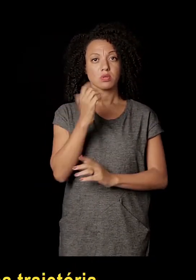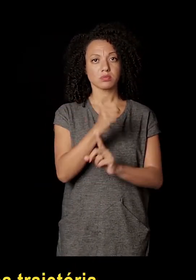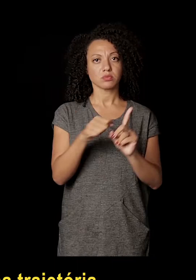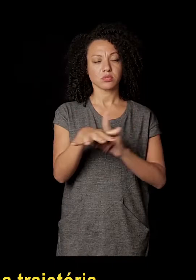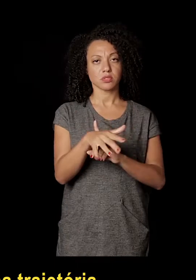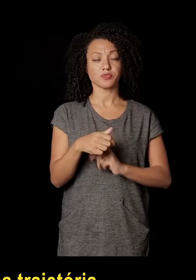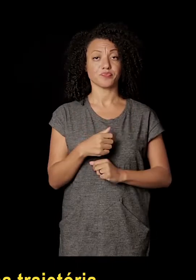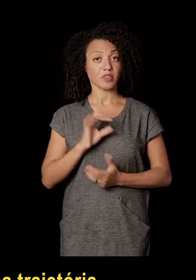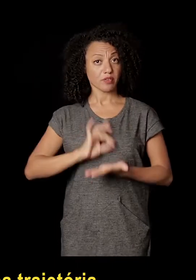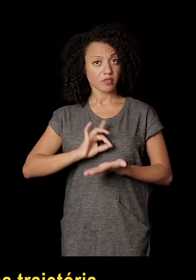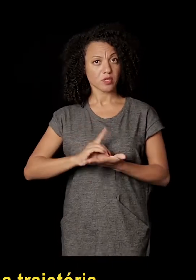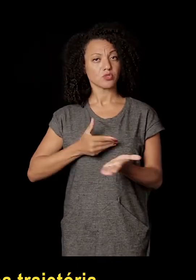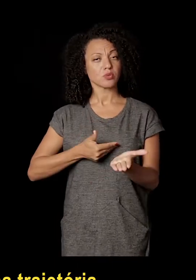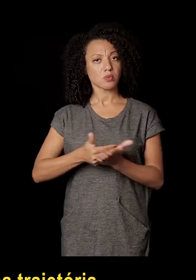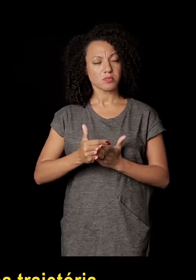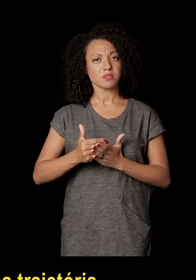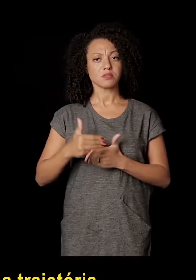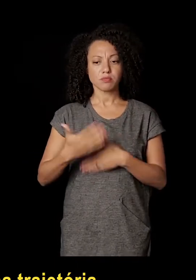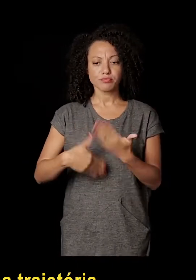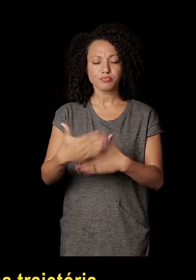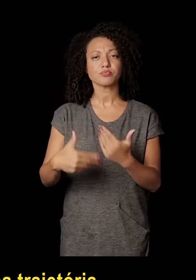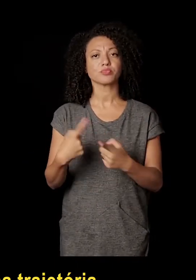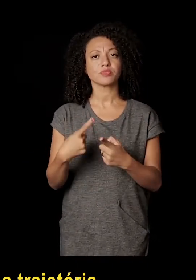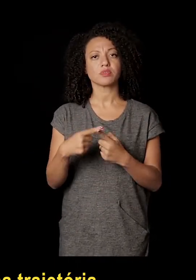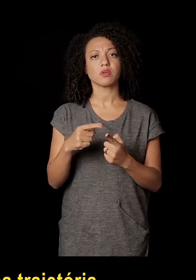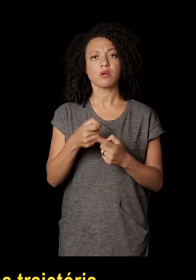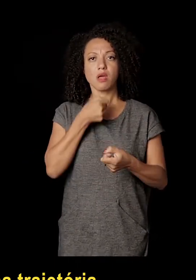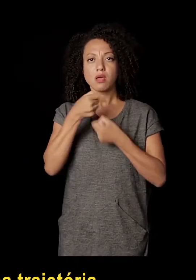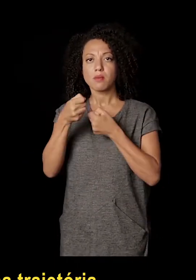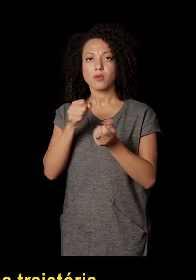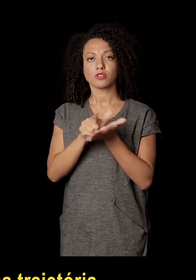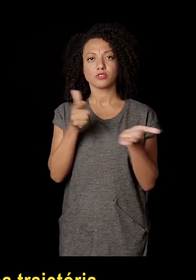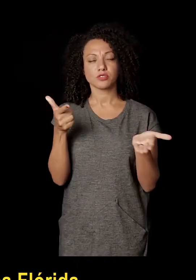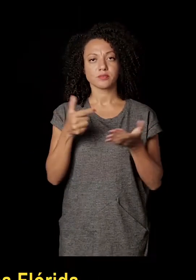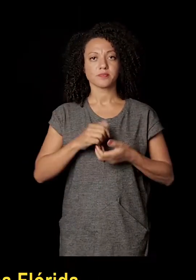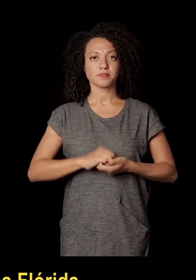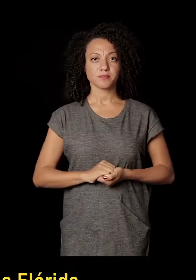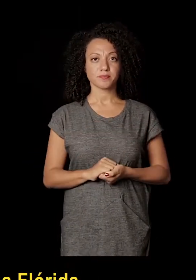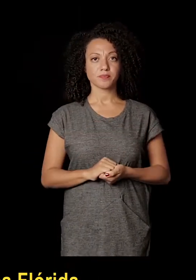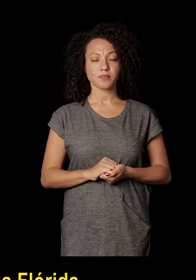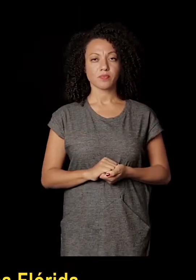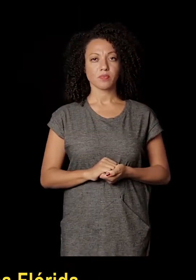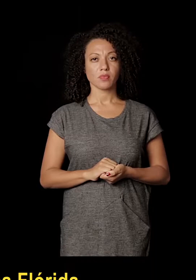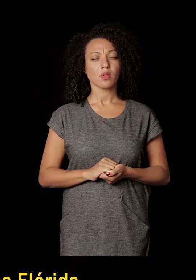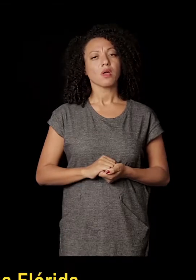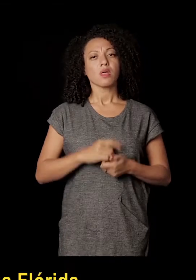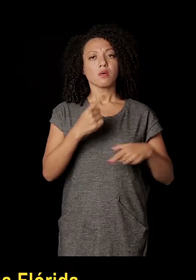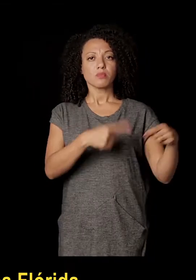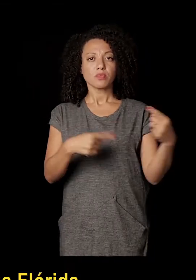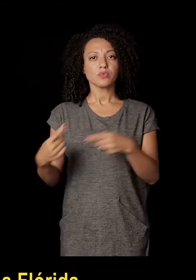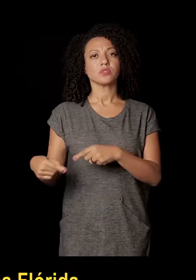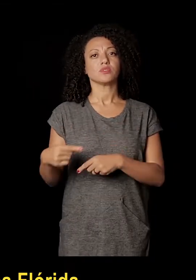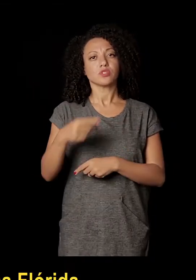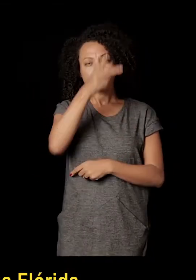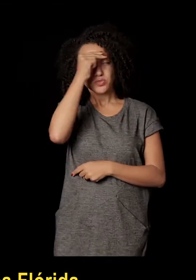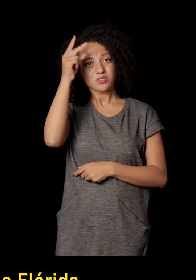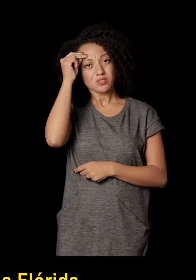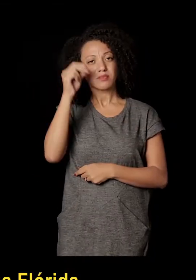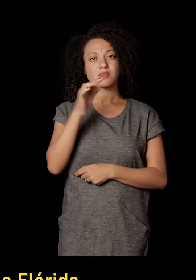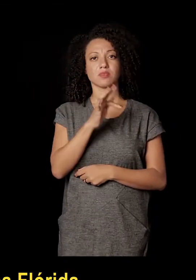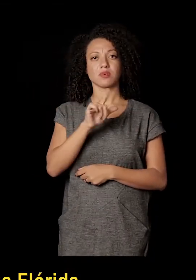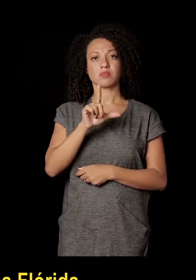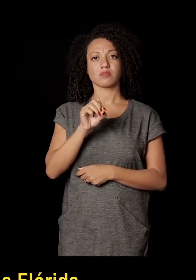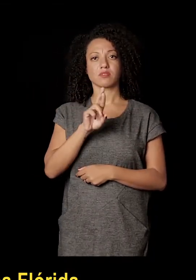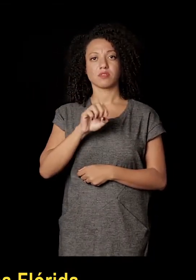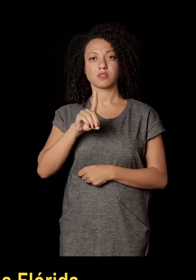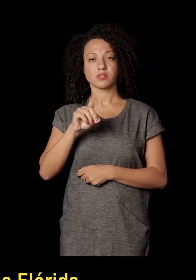I actually began my career as a newspaper reporter covering city hall politics in